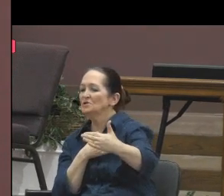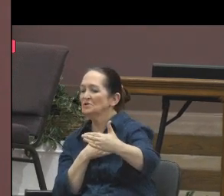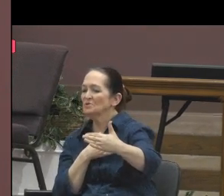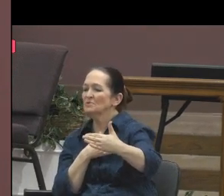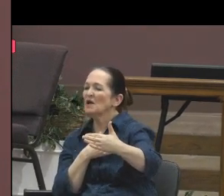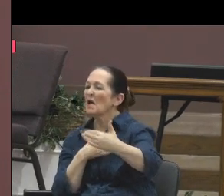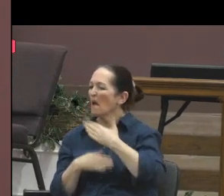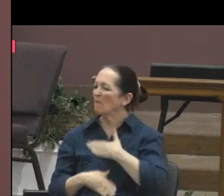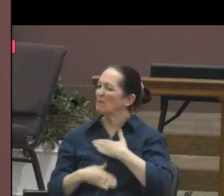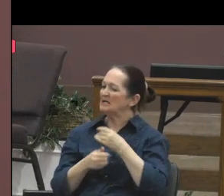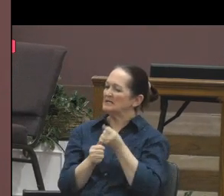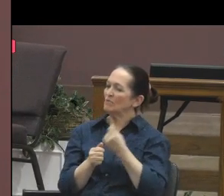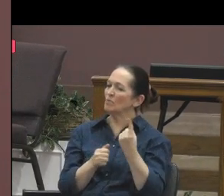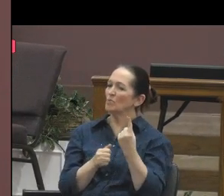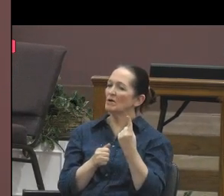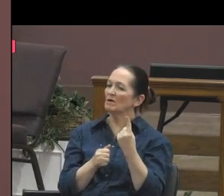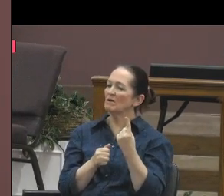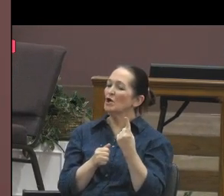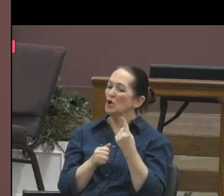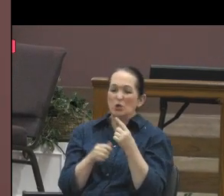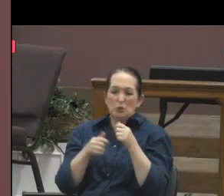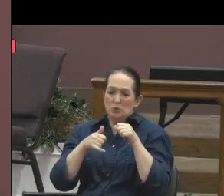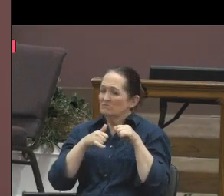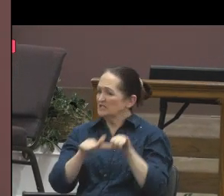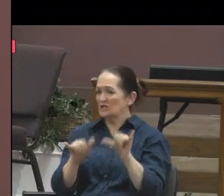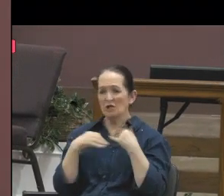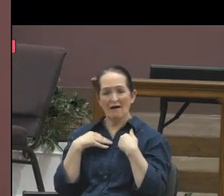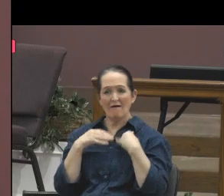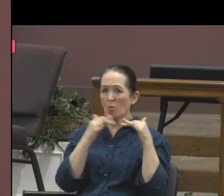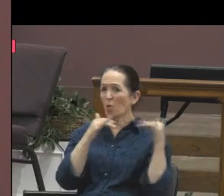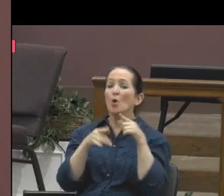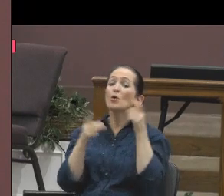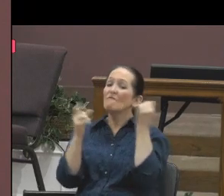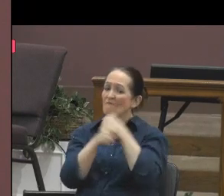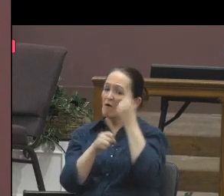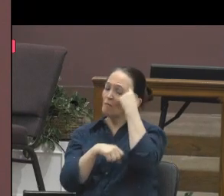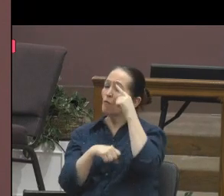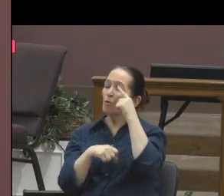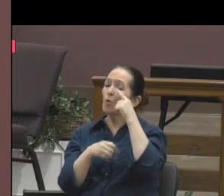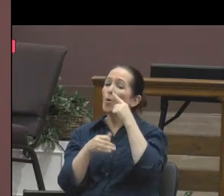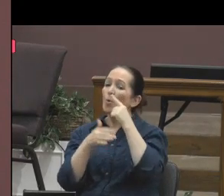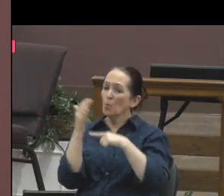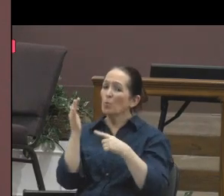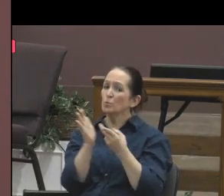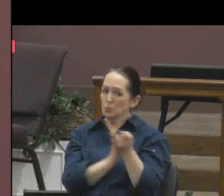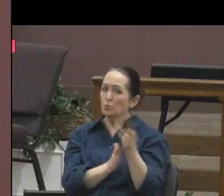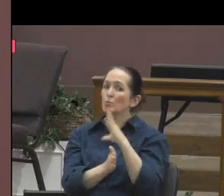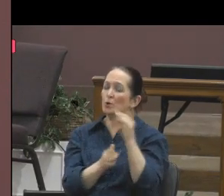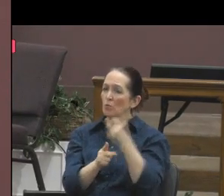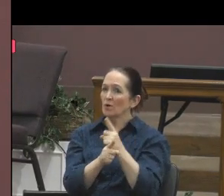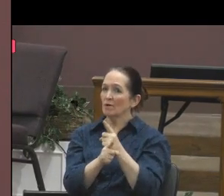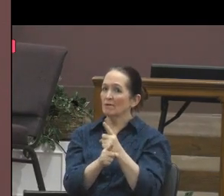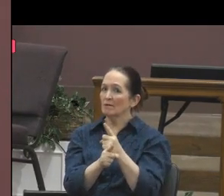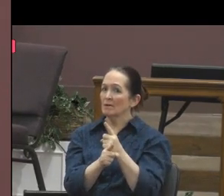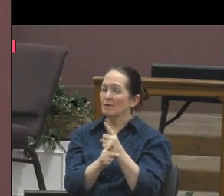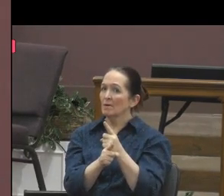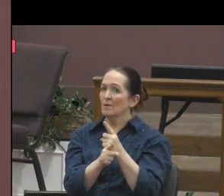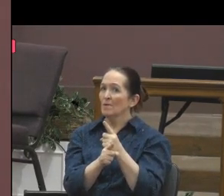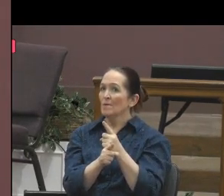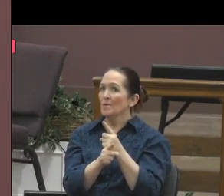still have war. You fight for what is true and what is right. You know,